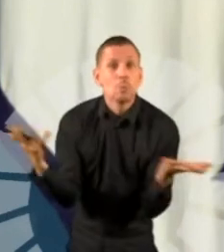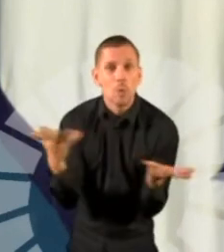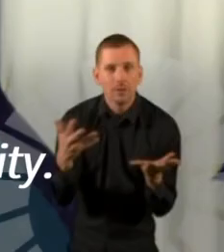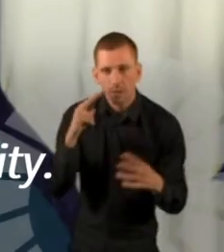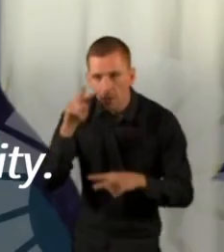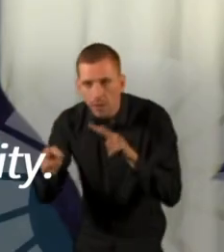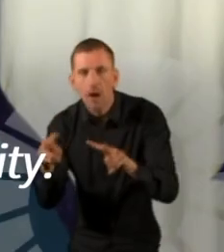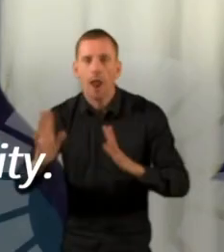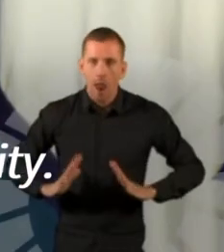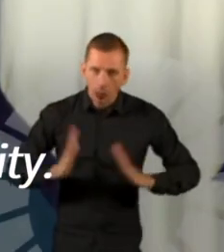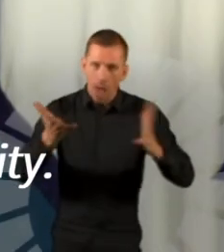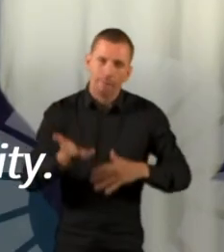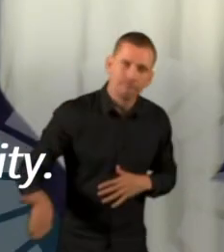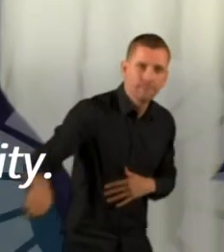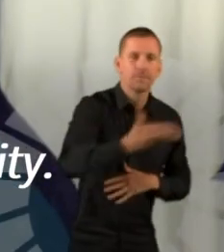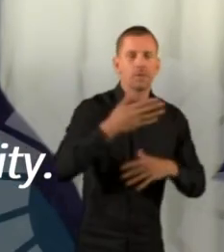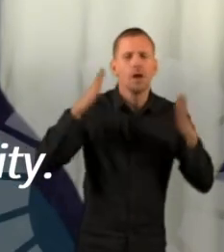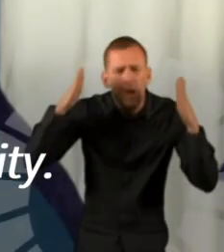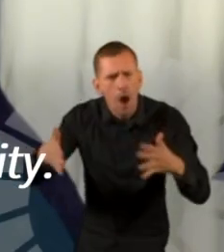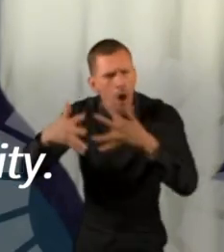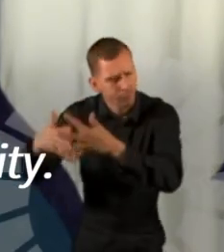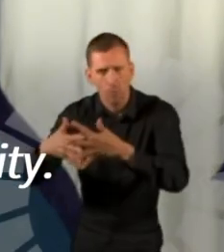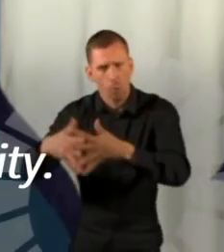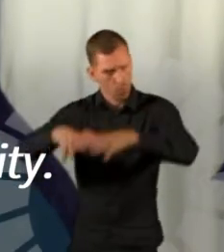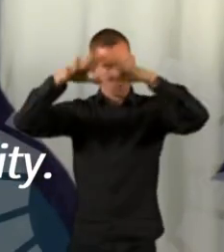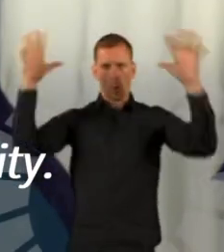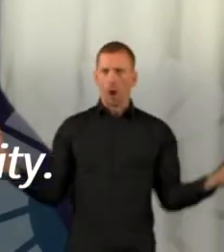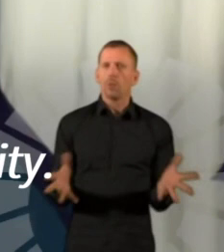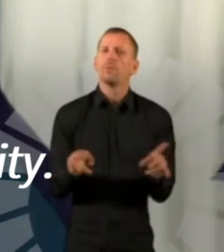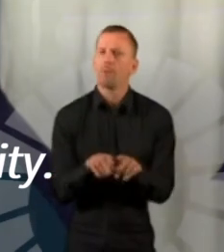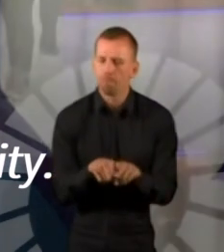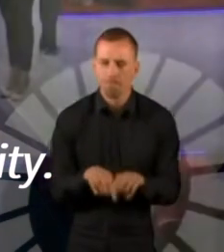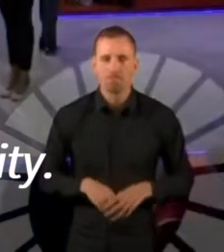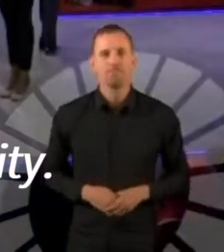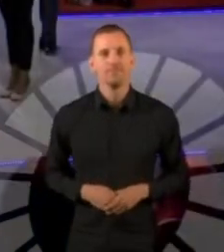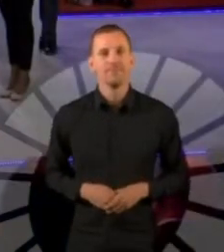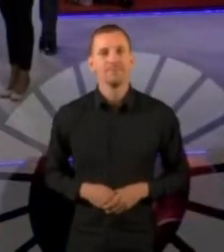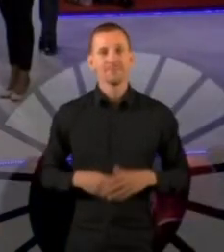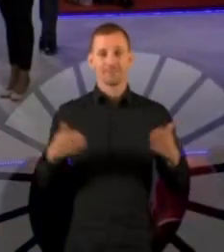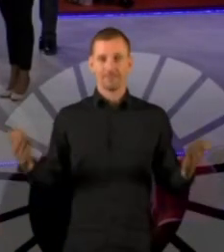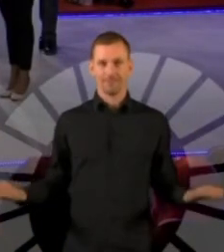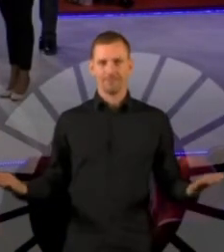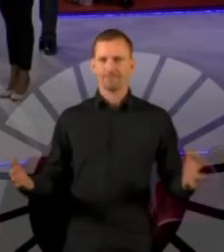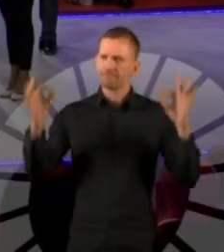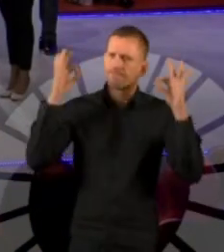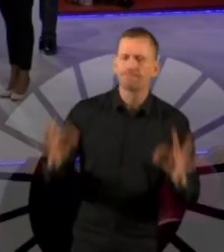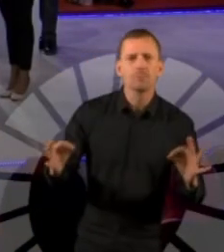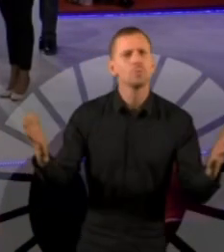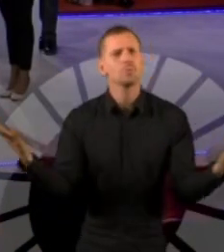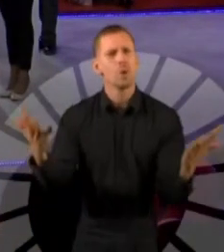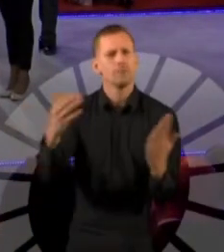I will address the young leaders who are participating in generation equality. I remain hopeful